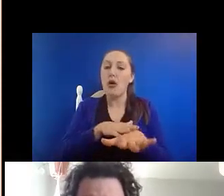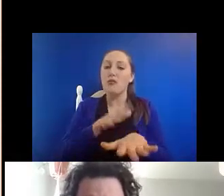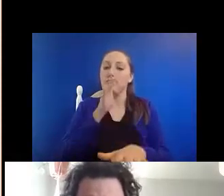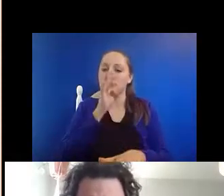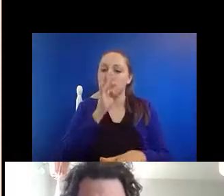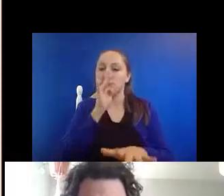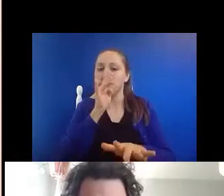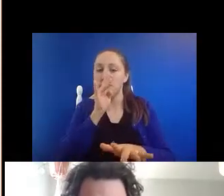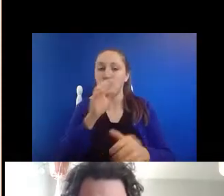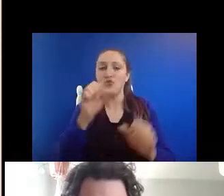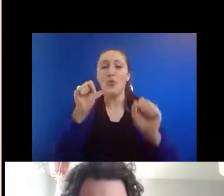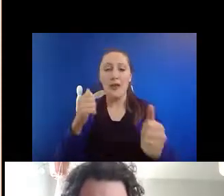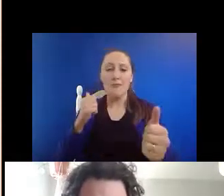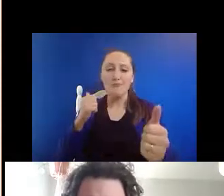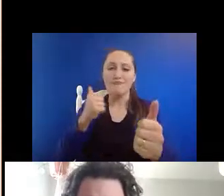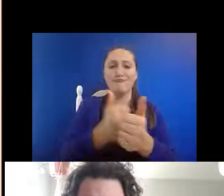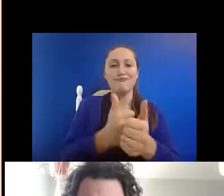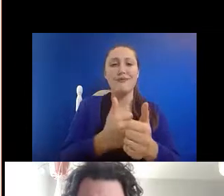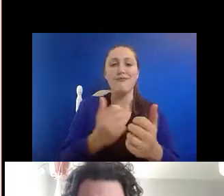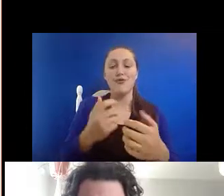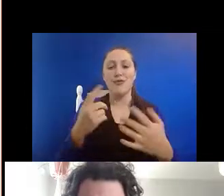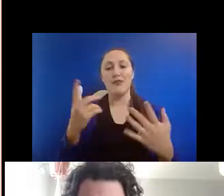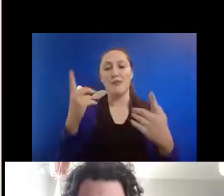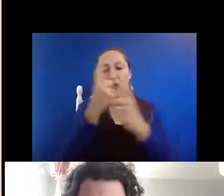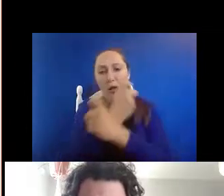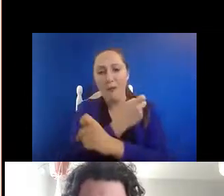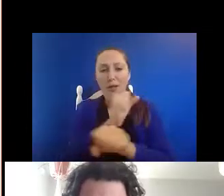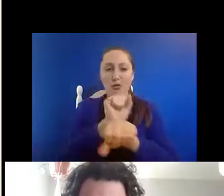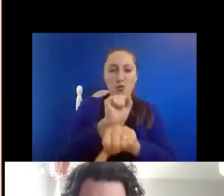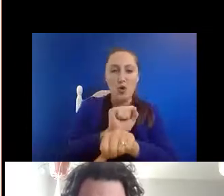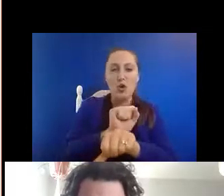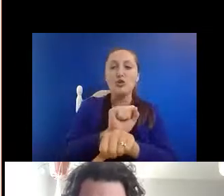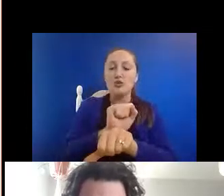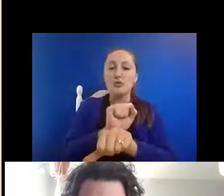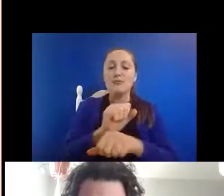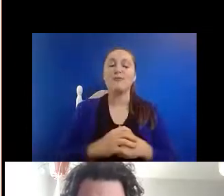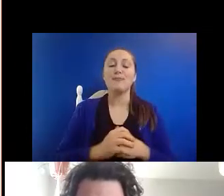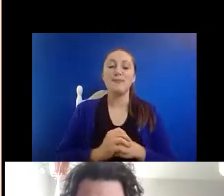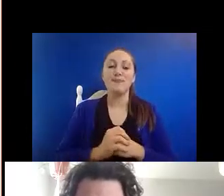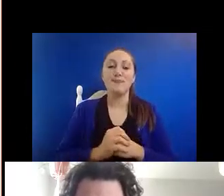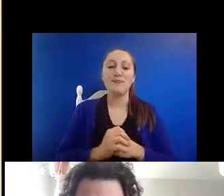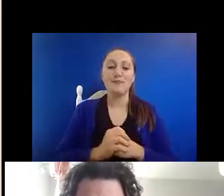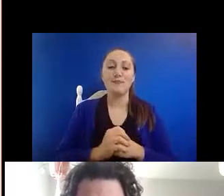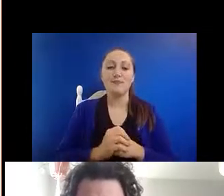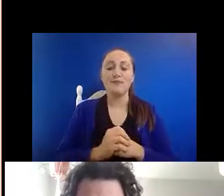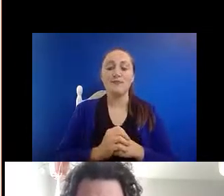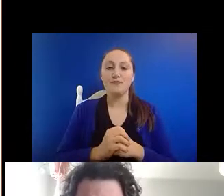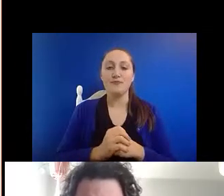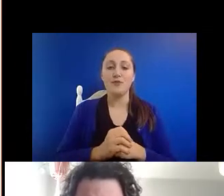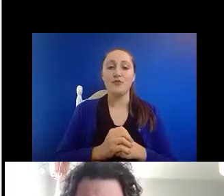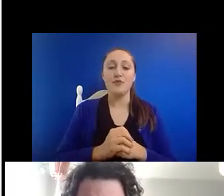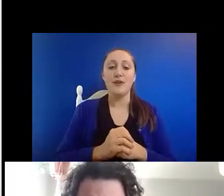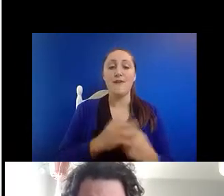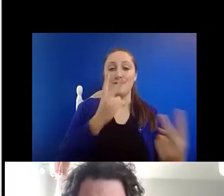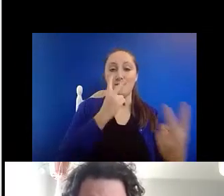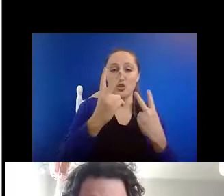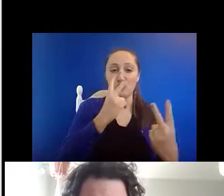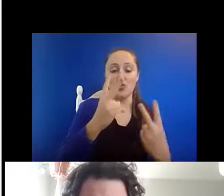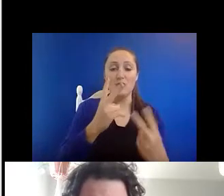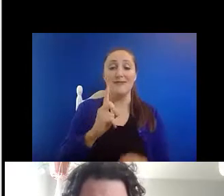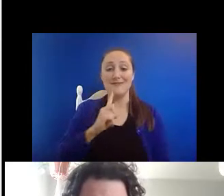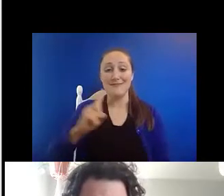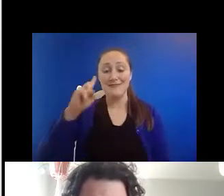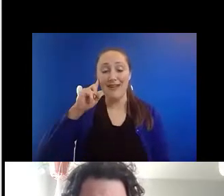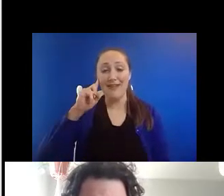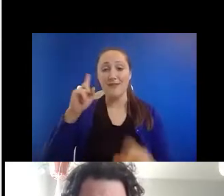this complicated work. Since we have visual and hearing impaired attendees, we ask that when you begin